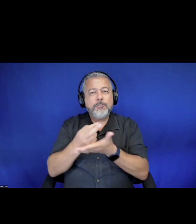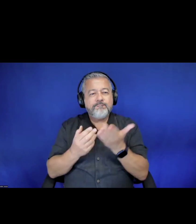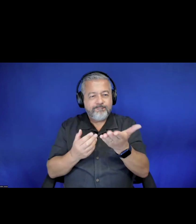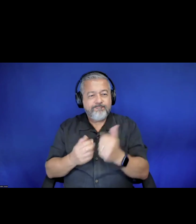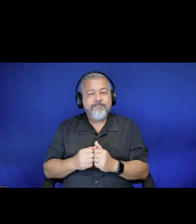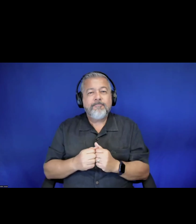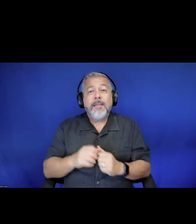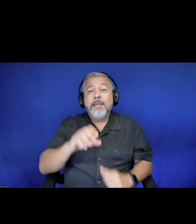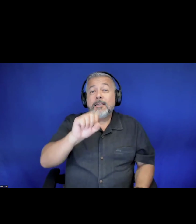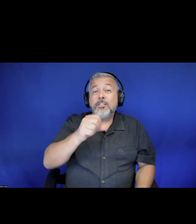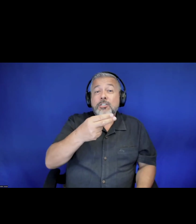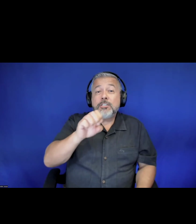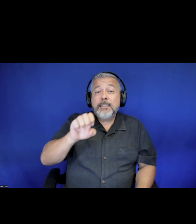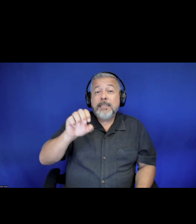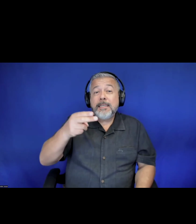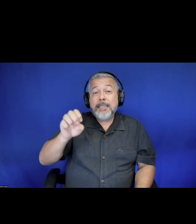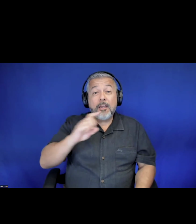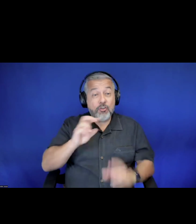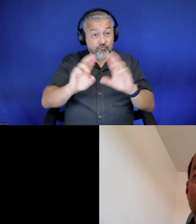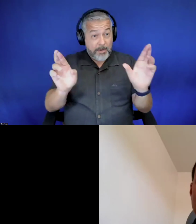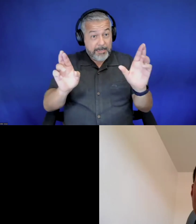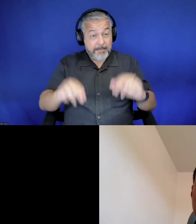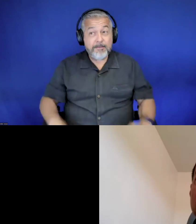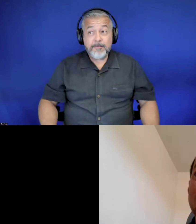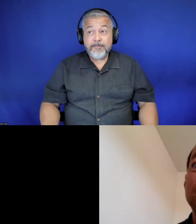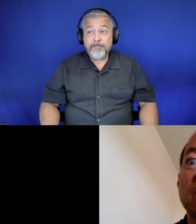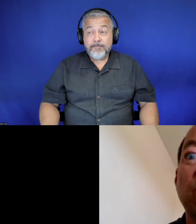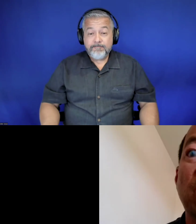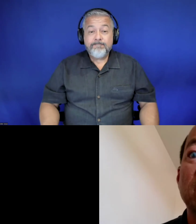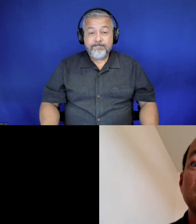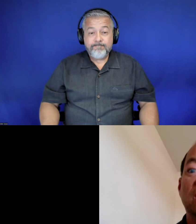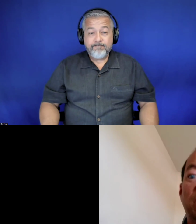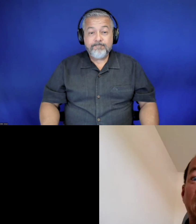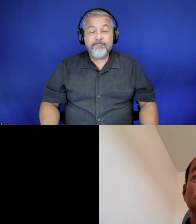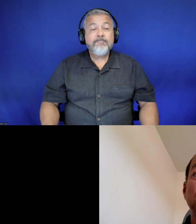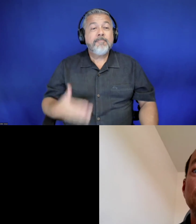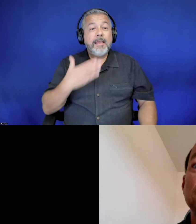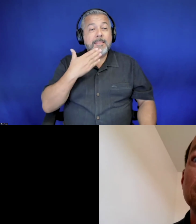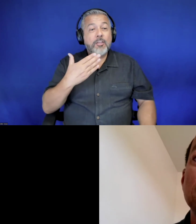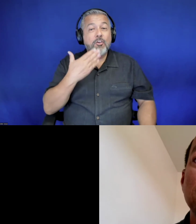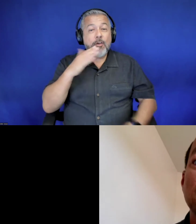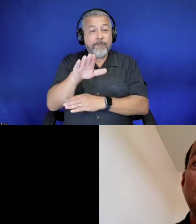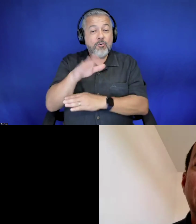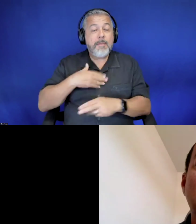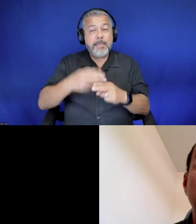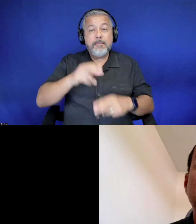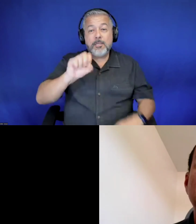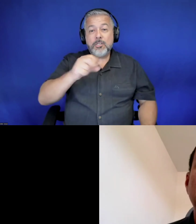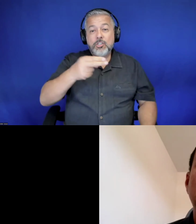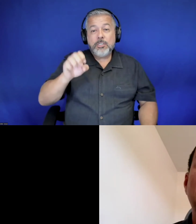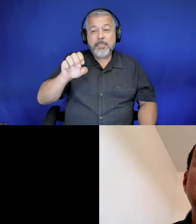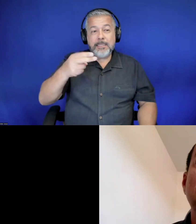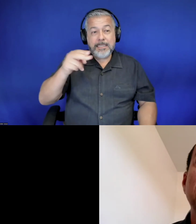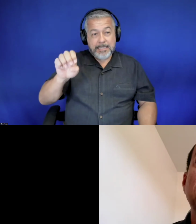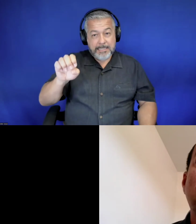She, how are you doing over there? You ready? Yes, thank you. Thank you, All and good right. afternoon, everyone. My name is Shi Yi, and I'll be